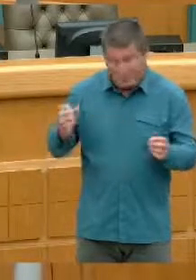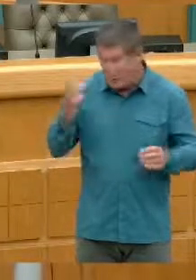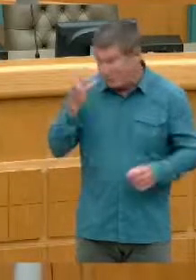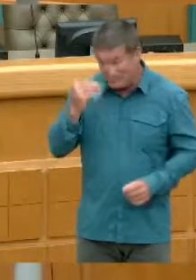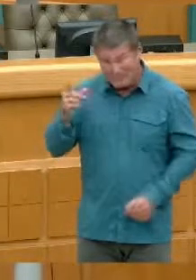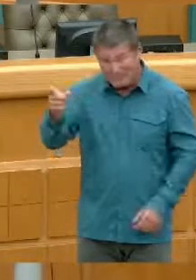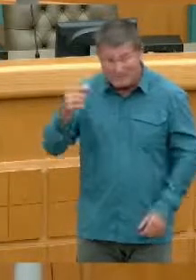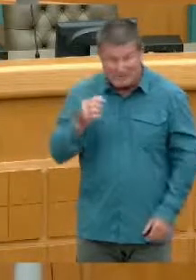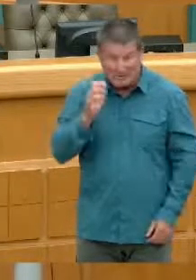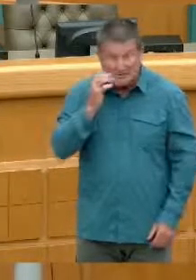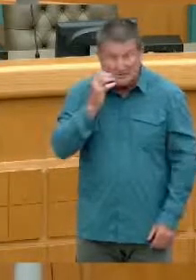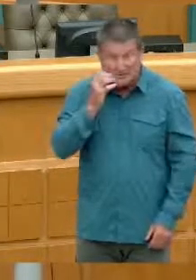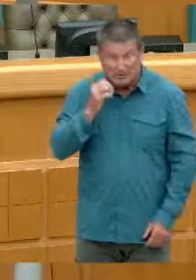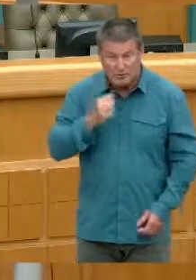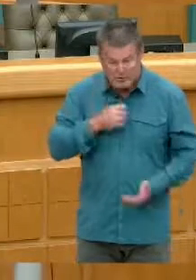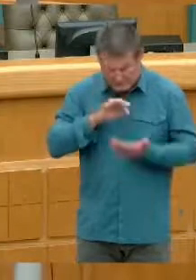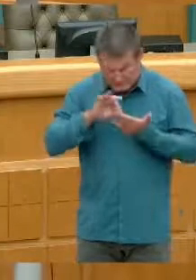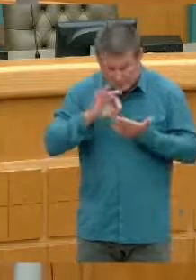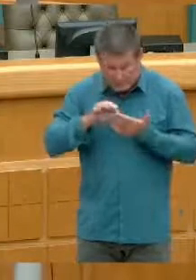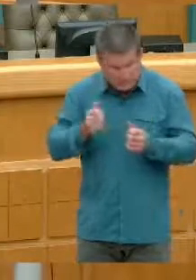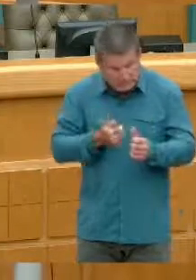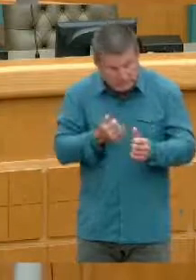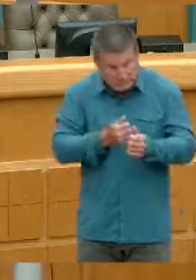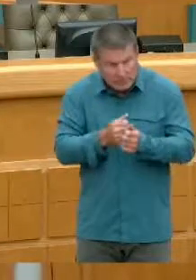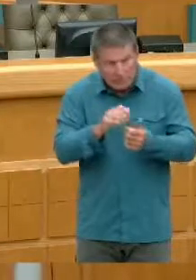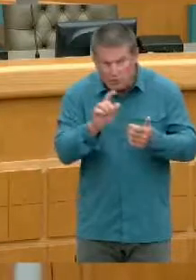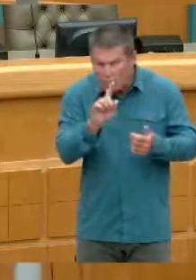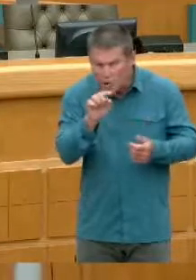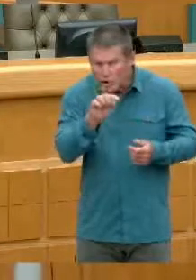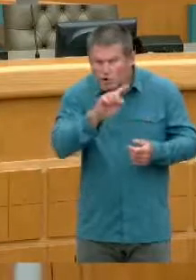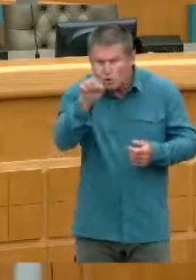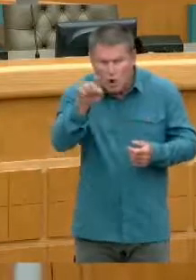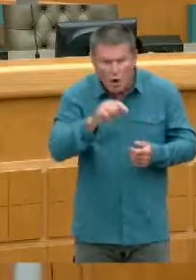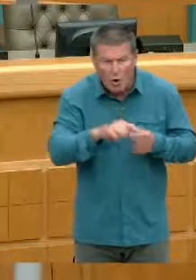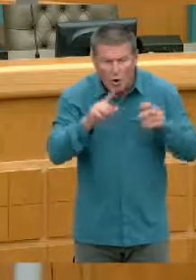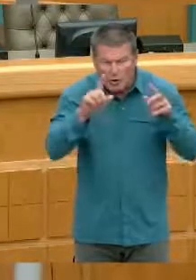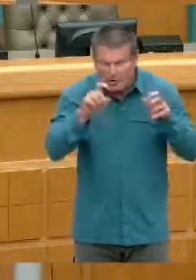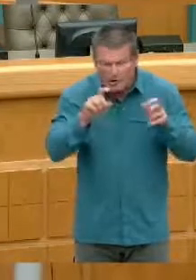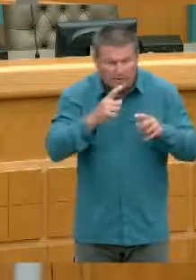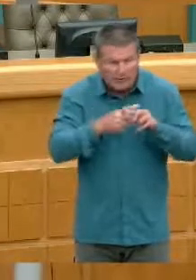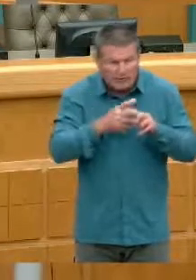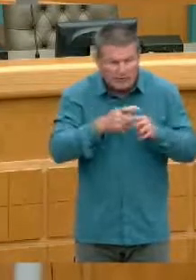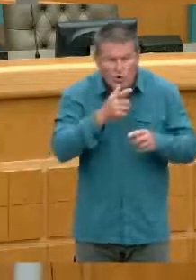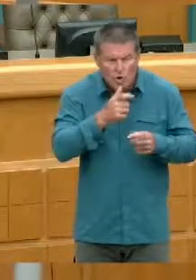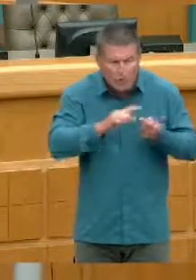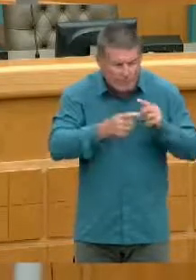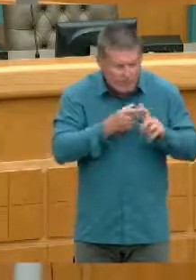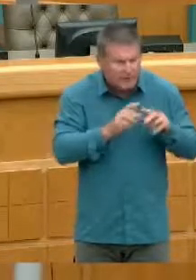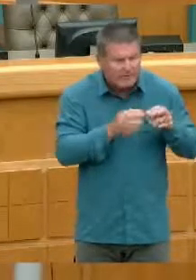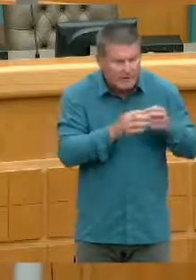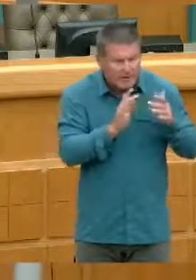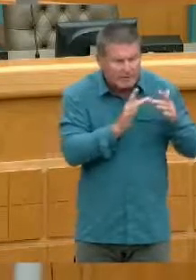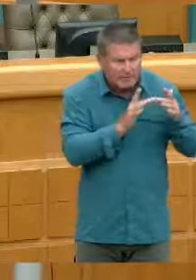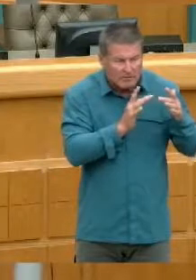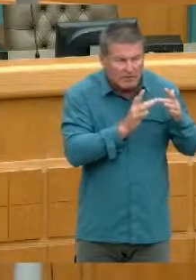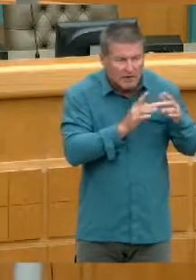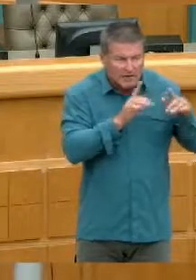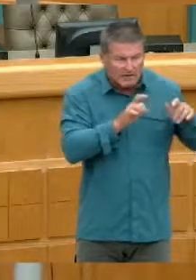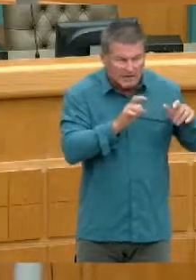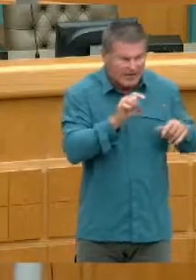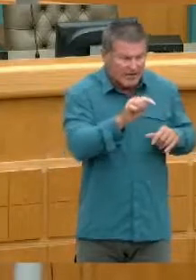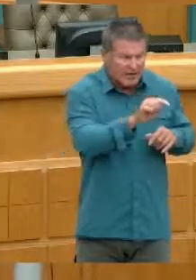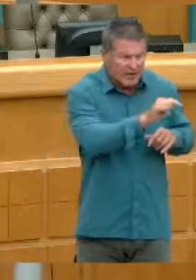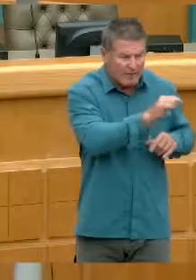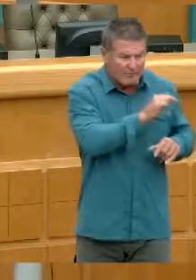been doing, and her team, is tracking down where did everybody go that tested positive for COVID, and then potentially testing some of